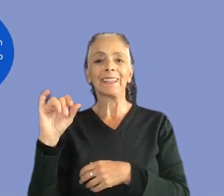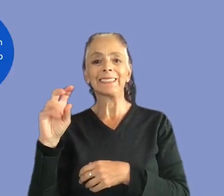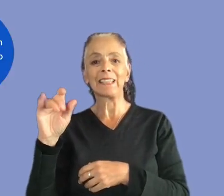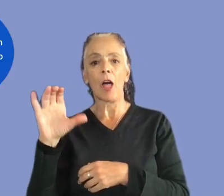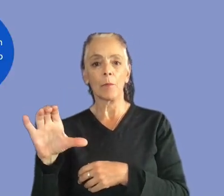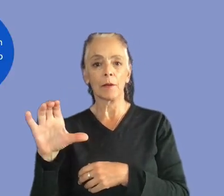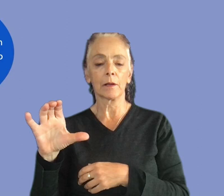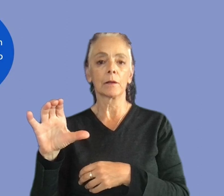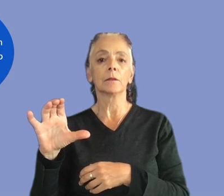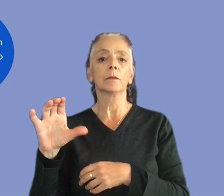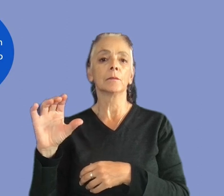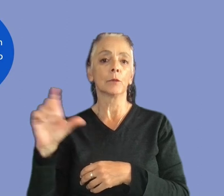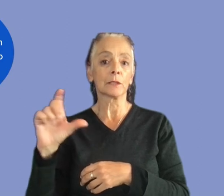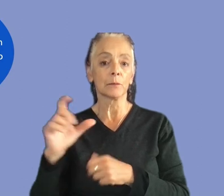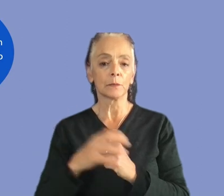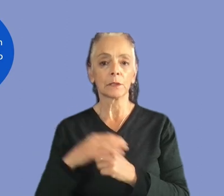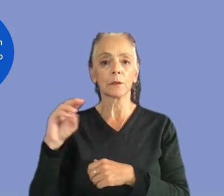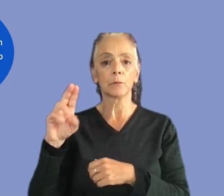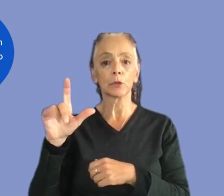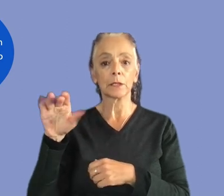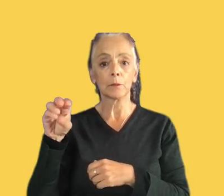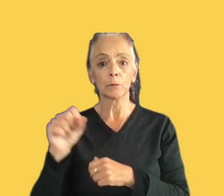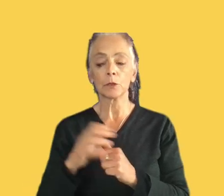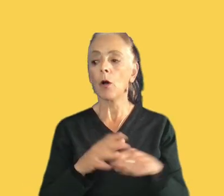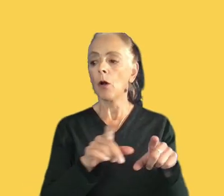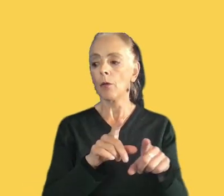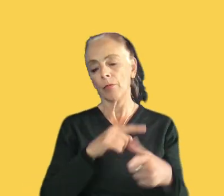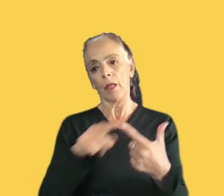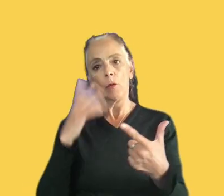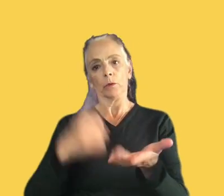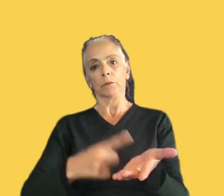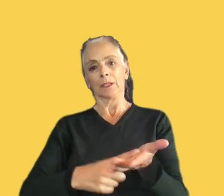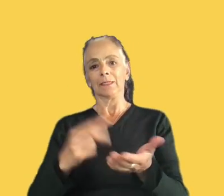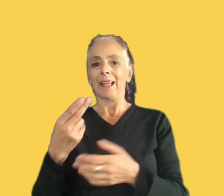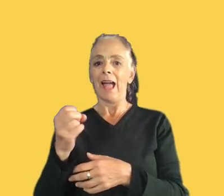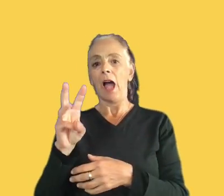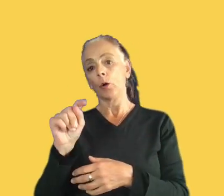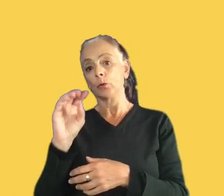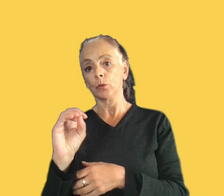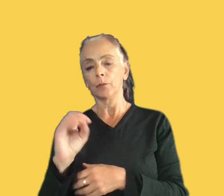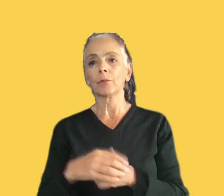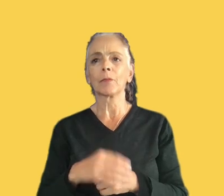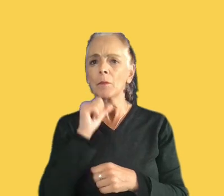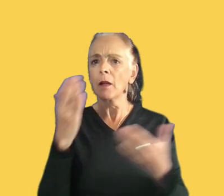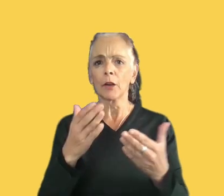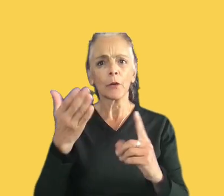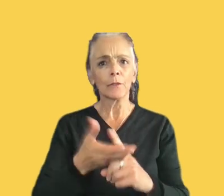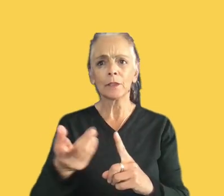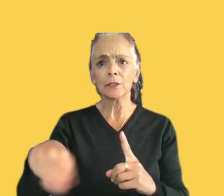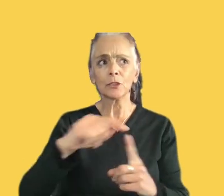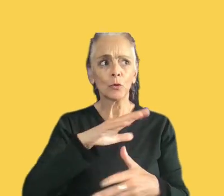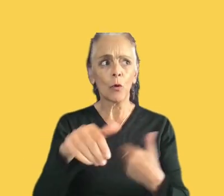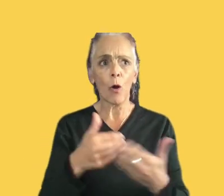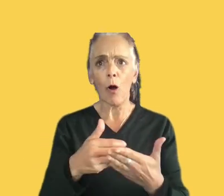I'll jump into the meat of the session, the how-to guide. I'm not here to convince you that not all Muslims are bad. I sincerely hope